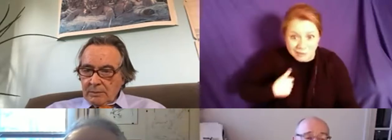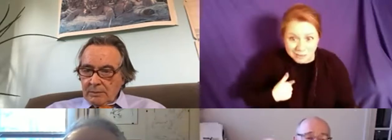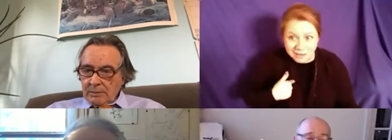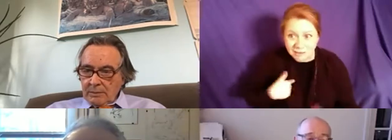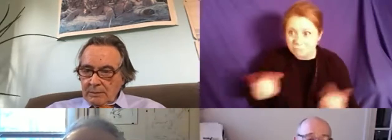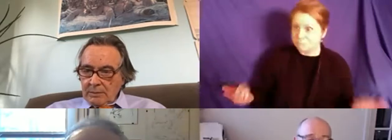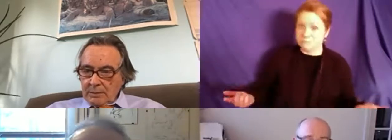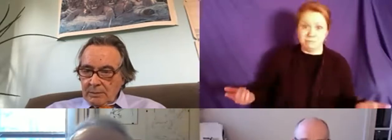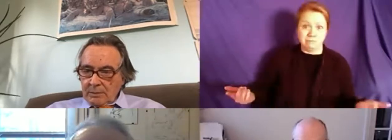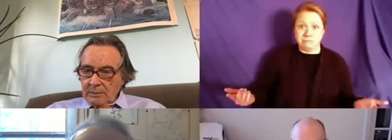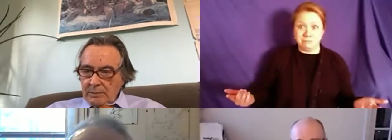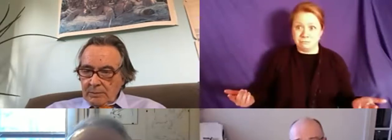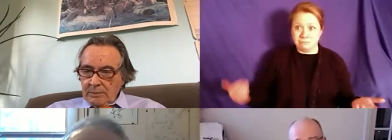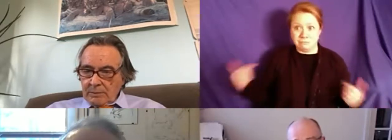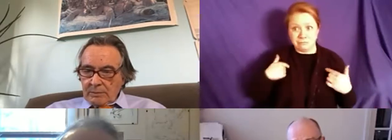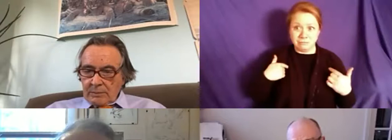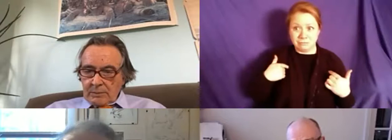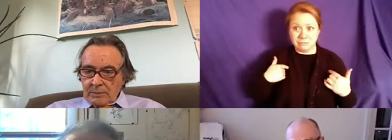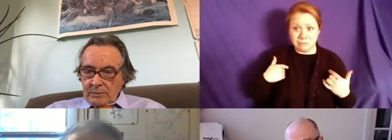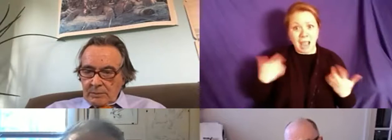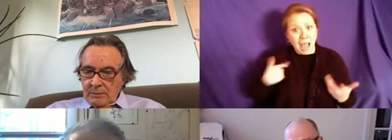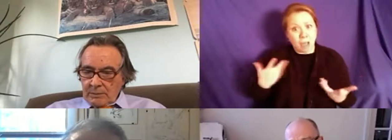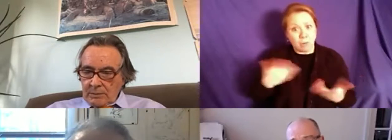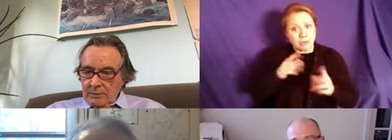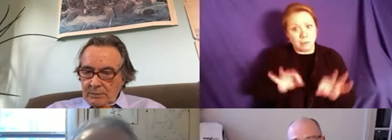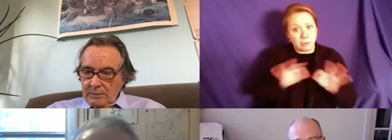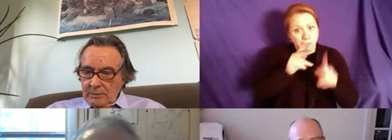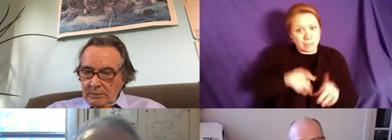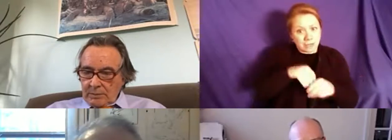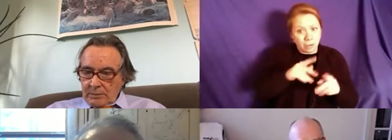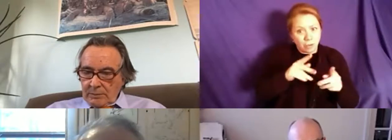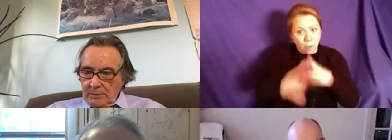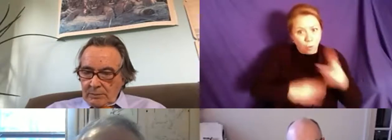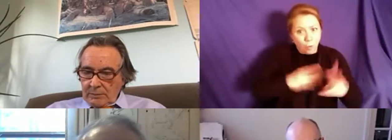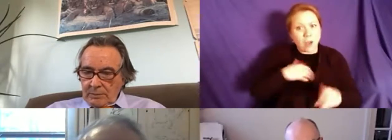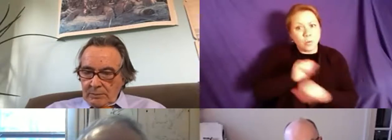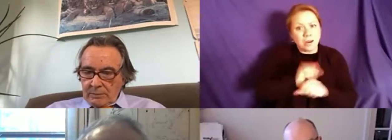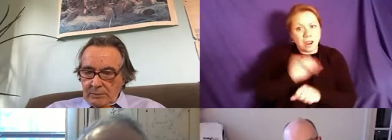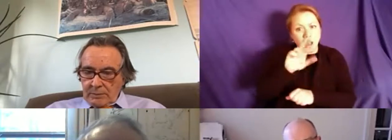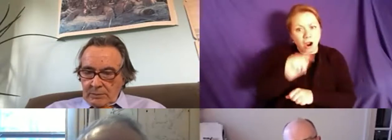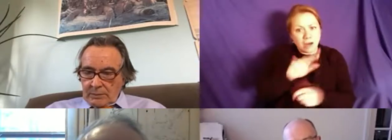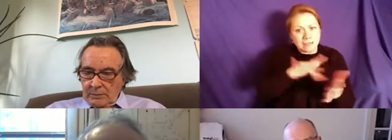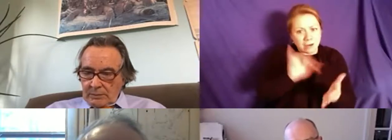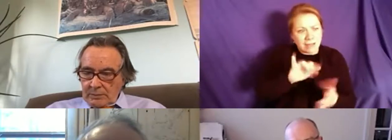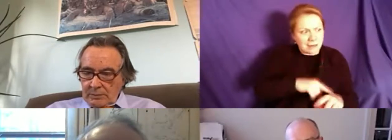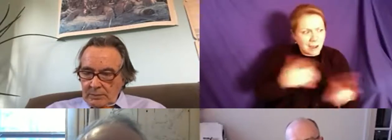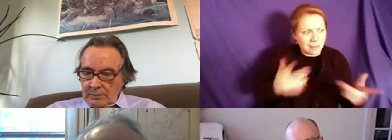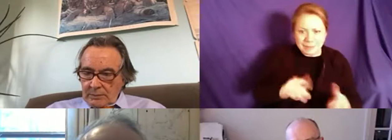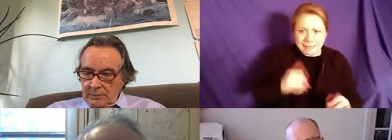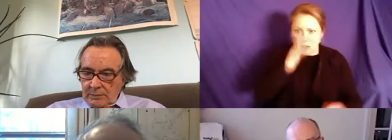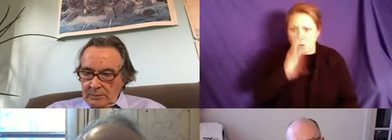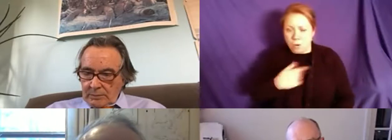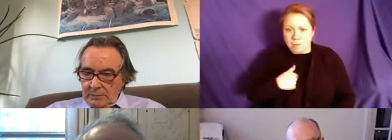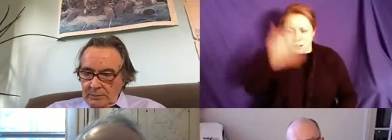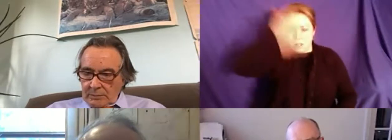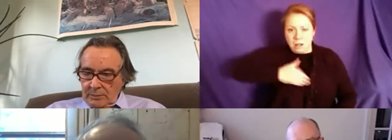I, had certain kind of agency in the world. I was working at the Walker Art Center at the time. And so I began to kind